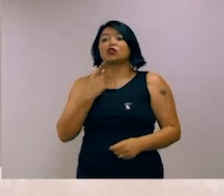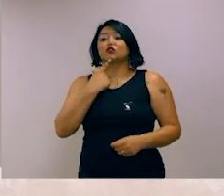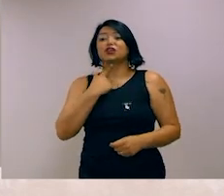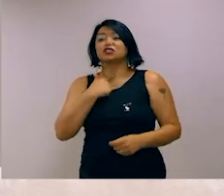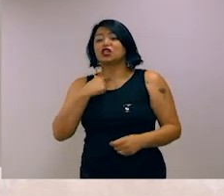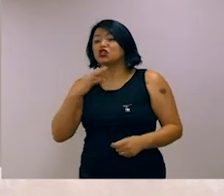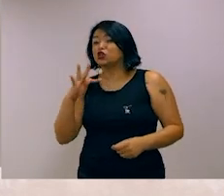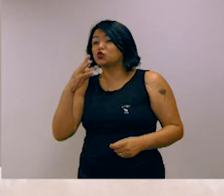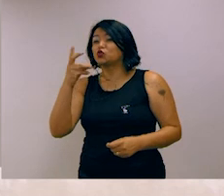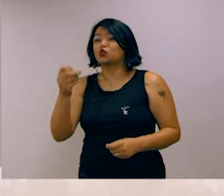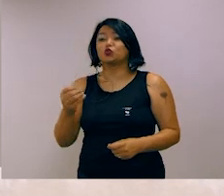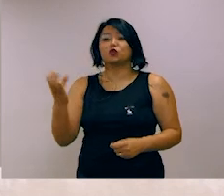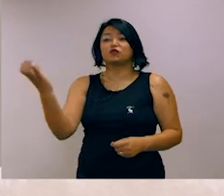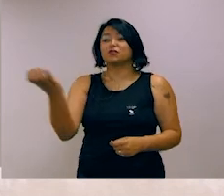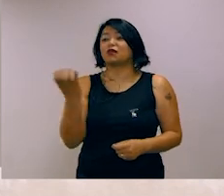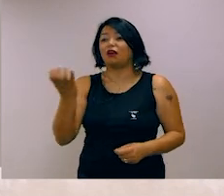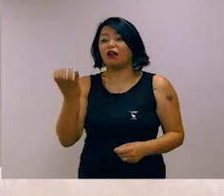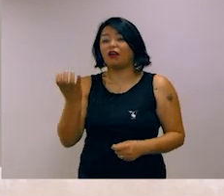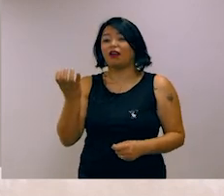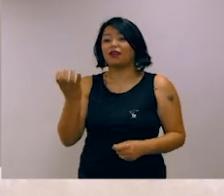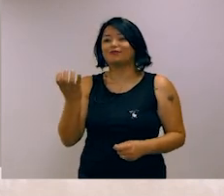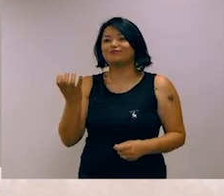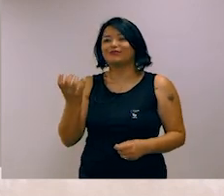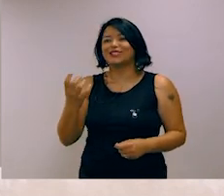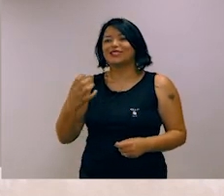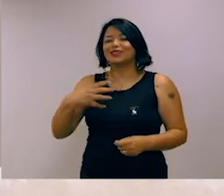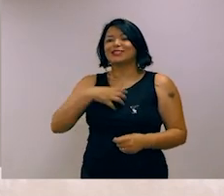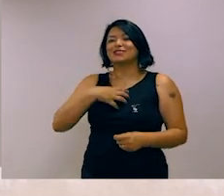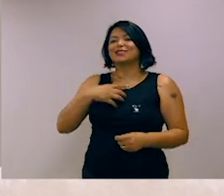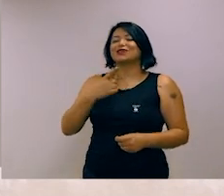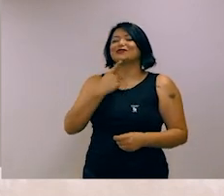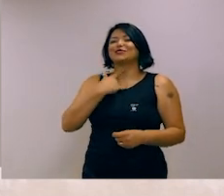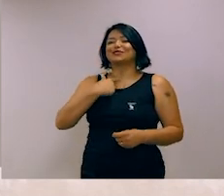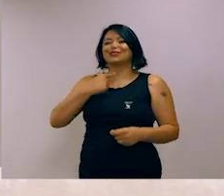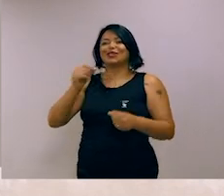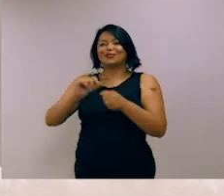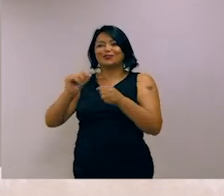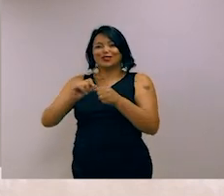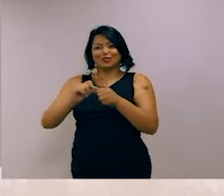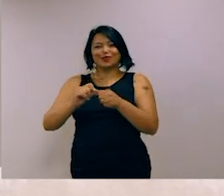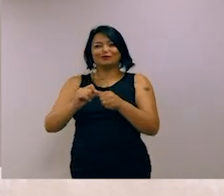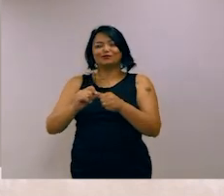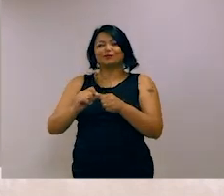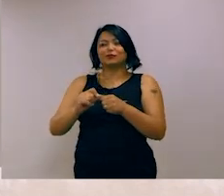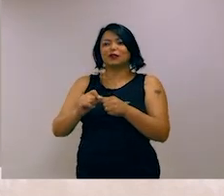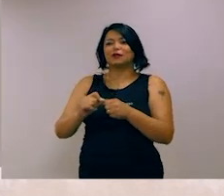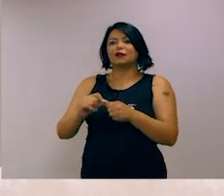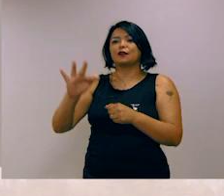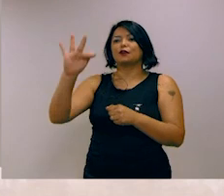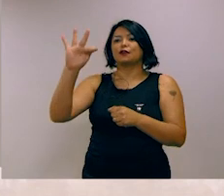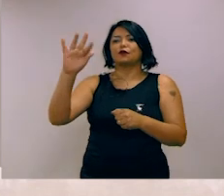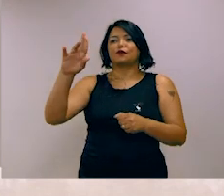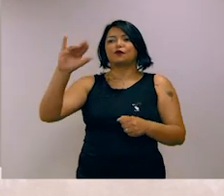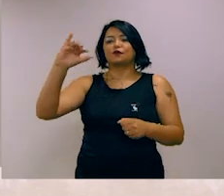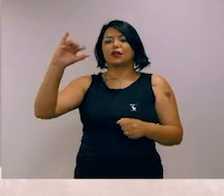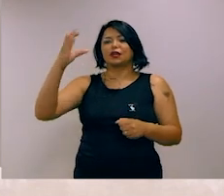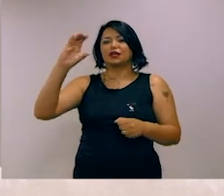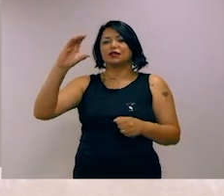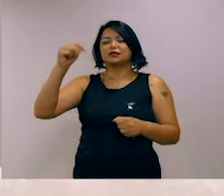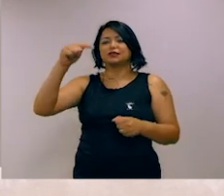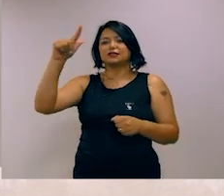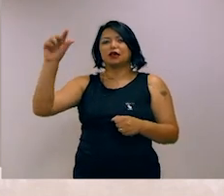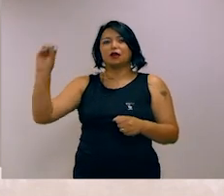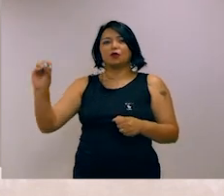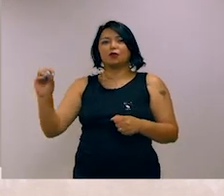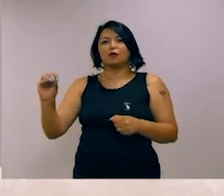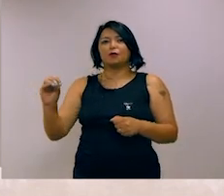behavior. And friction is whatever prevents you from doing it or makes it harder to do. So